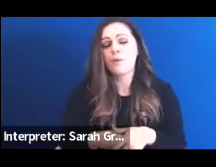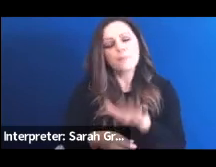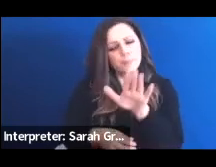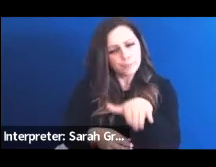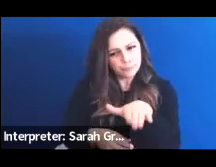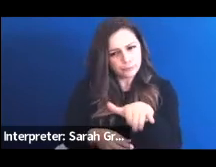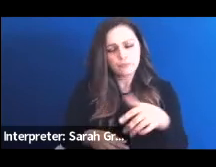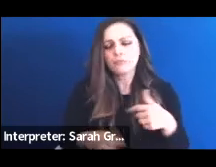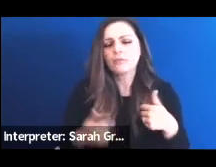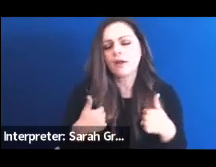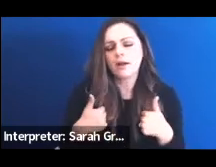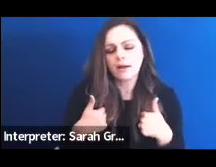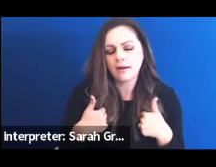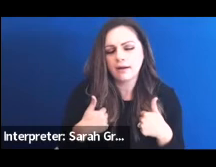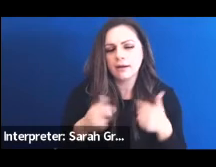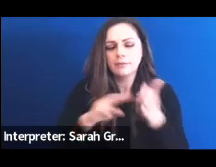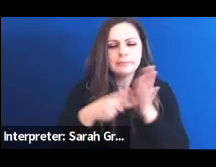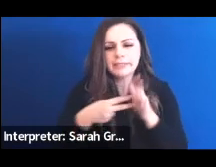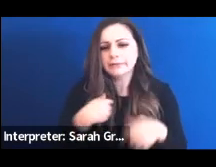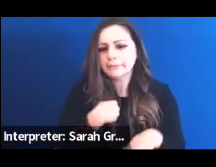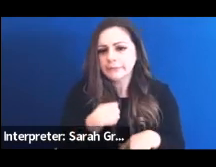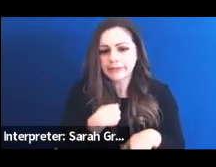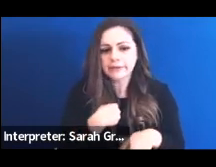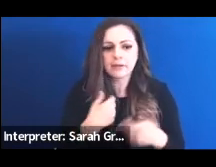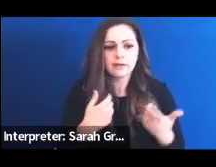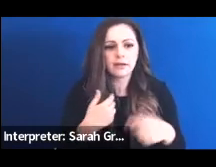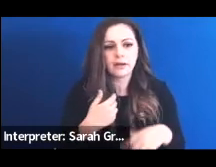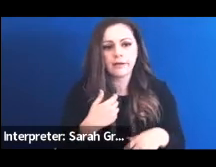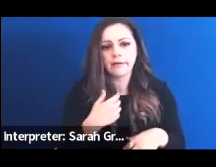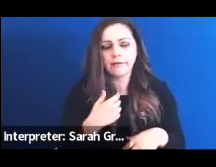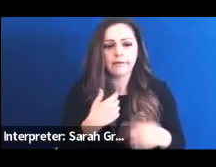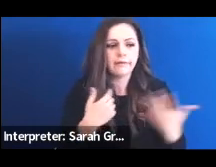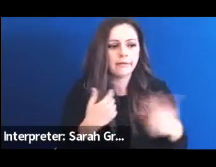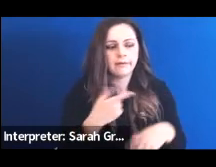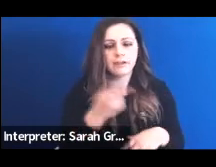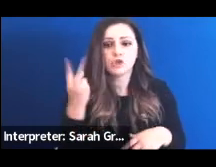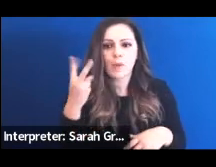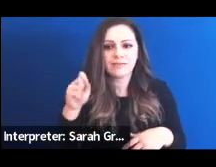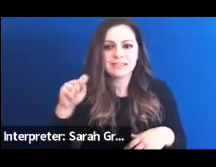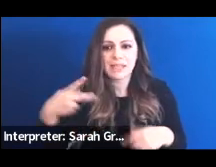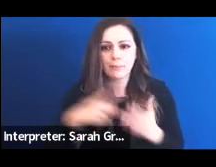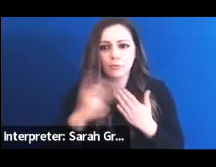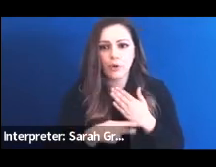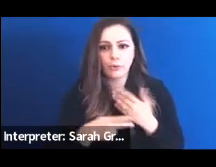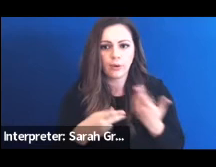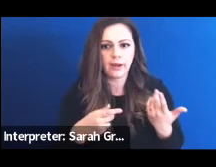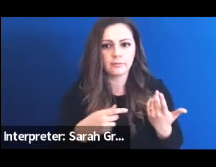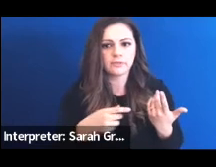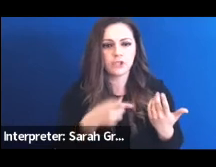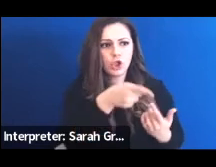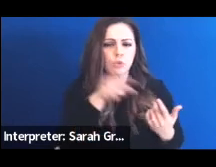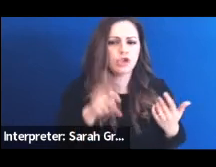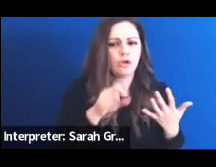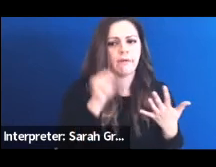tell 12-step programs what they should and shouldn't do. All right, what I'm talking about, those of us that are in